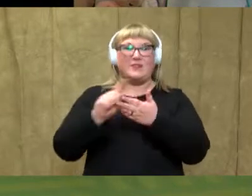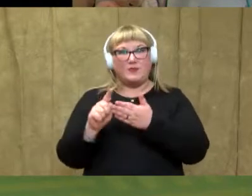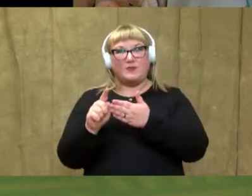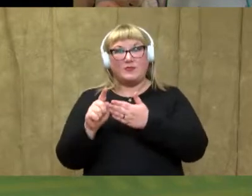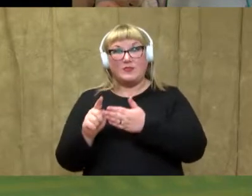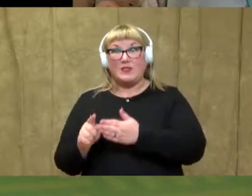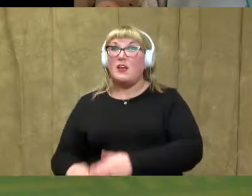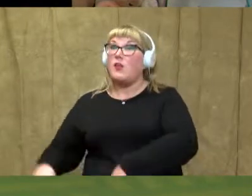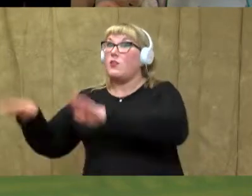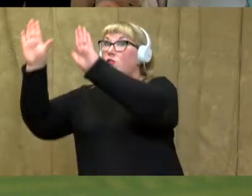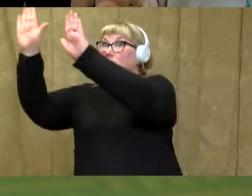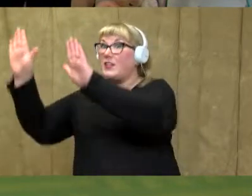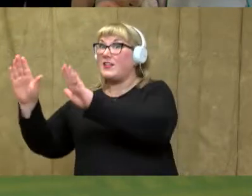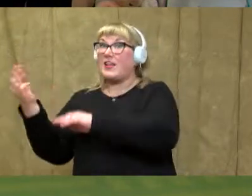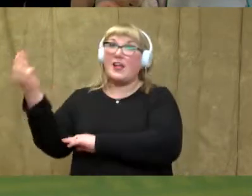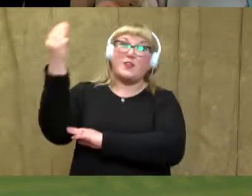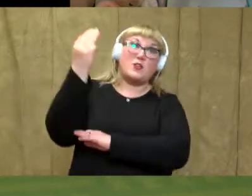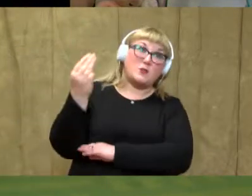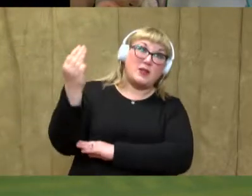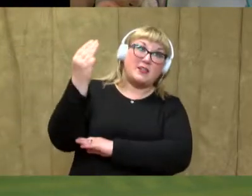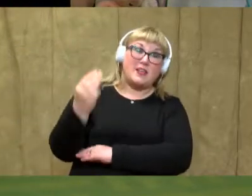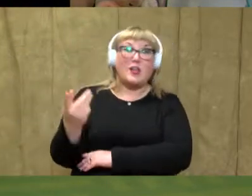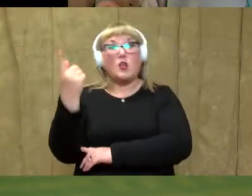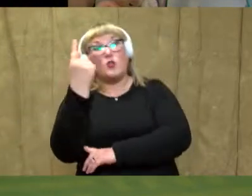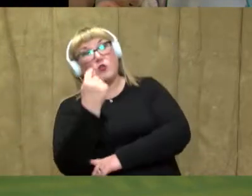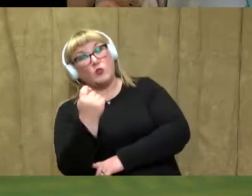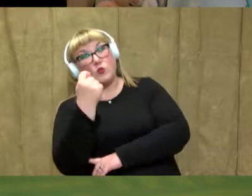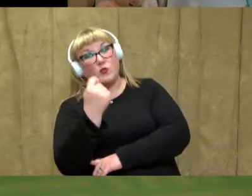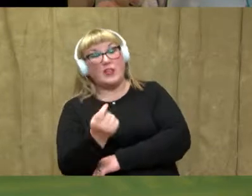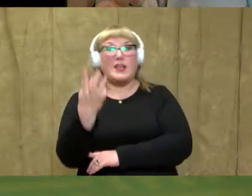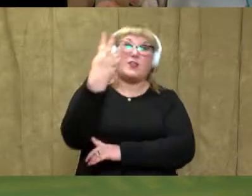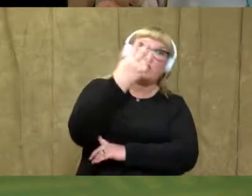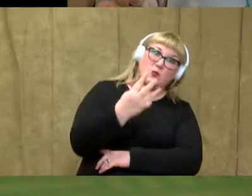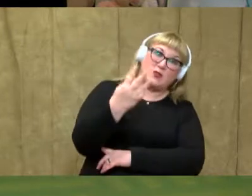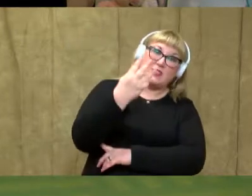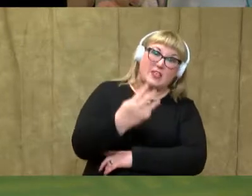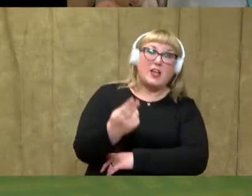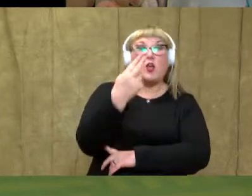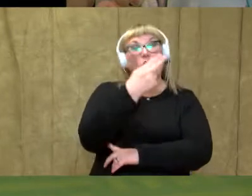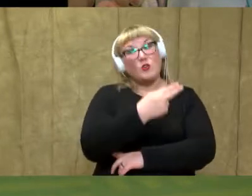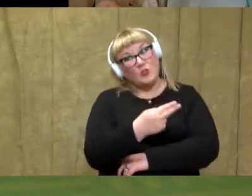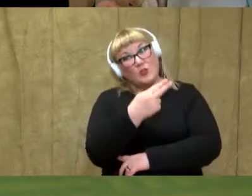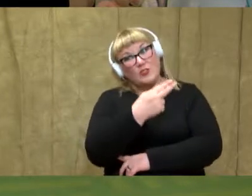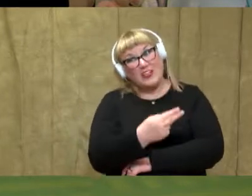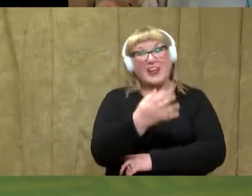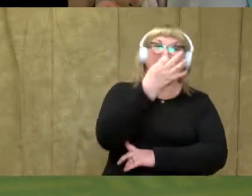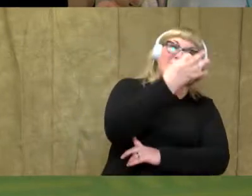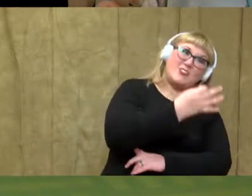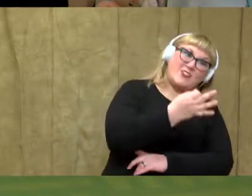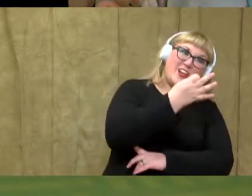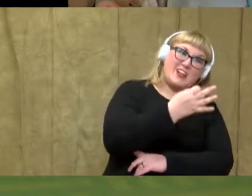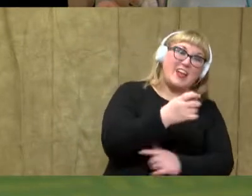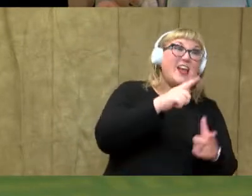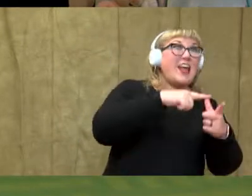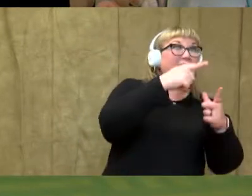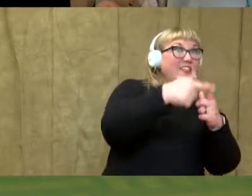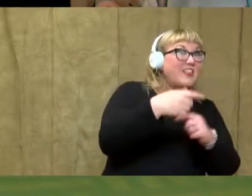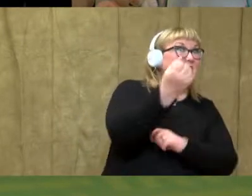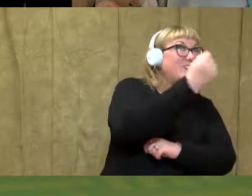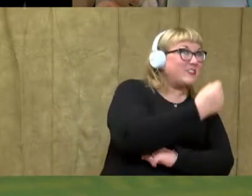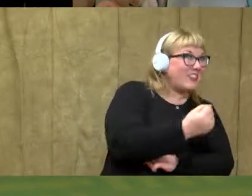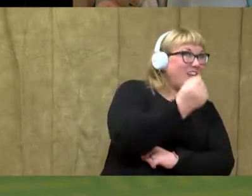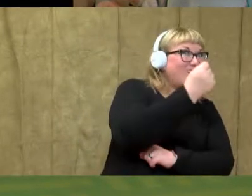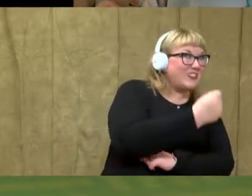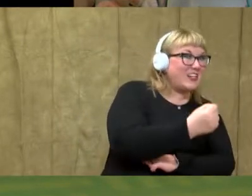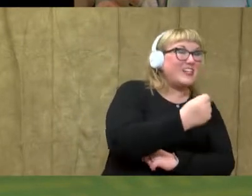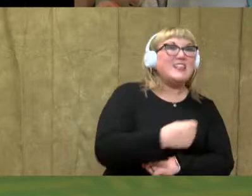week. There's Sunday and there's Monday. There's Tuesday and there's Wednesday. There's Thursday and there's Friday. And then